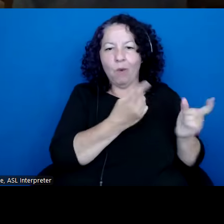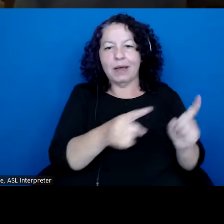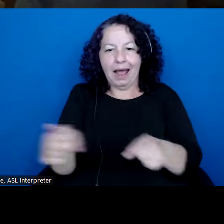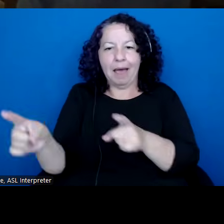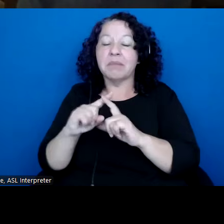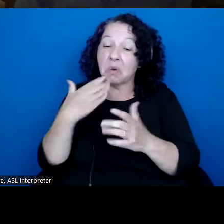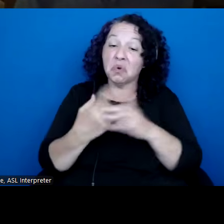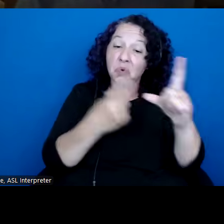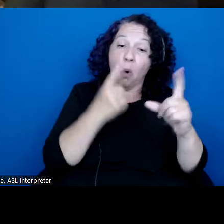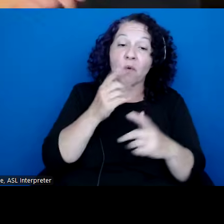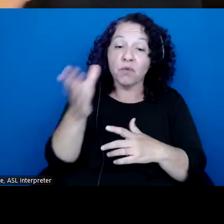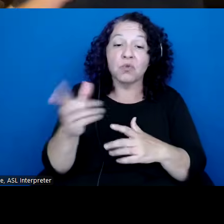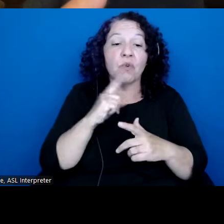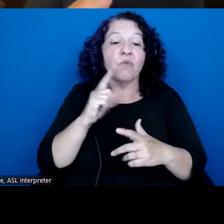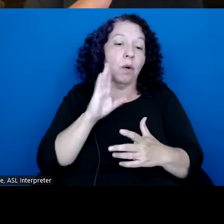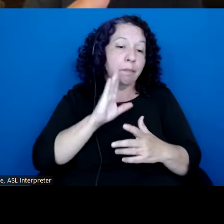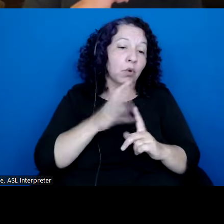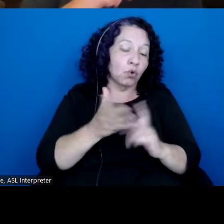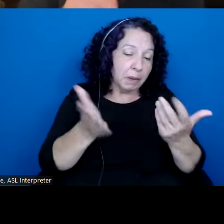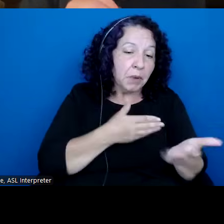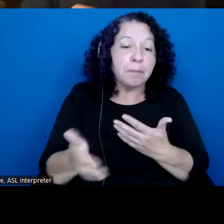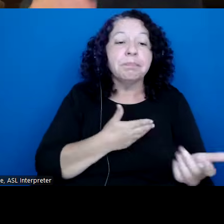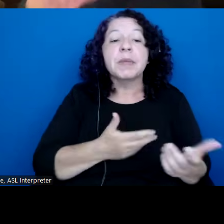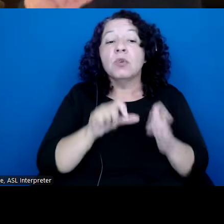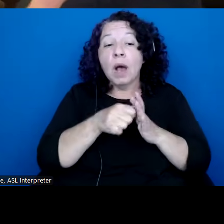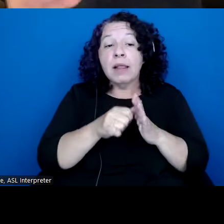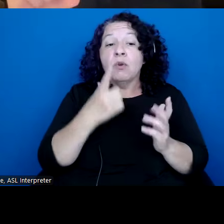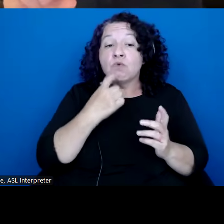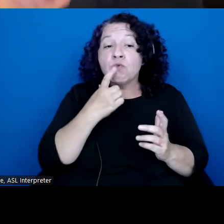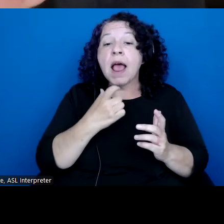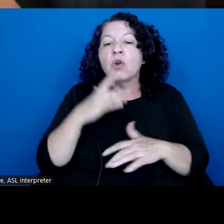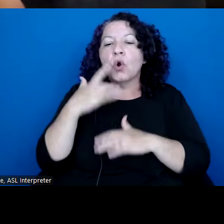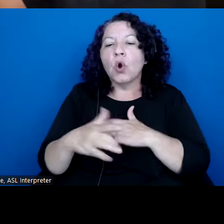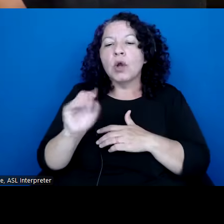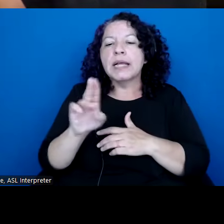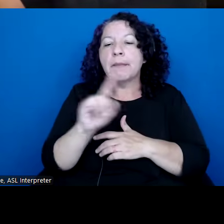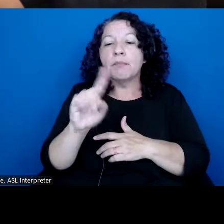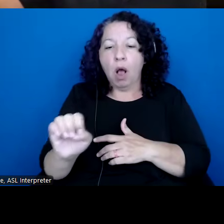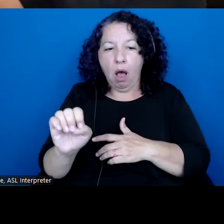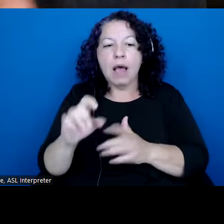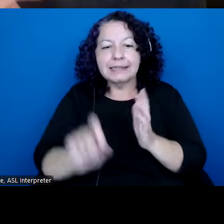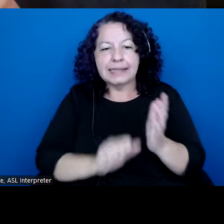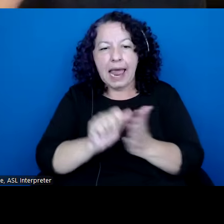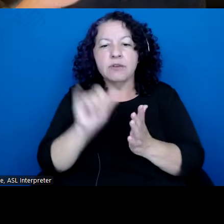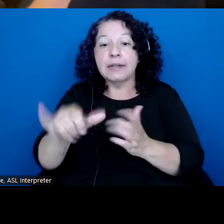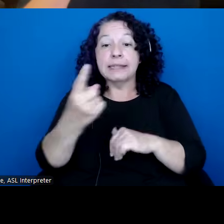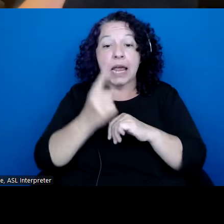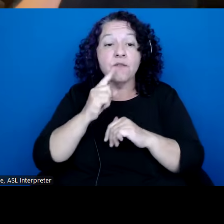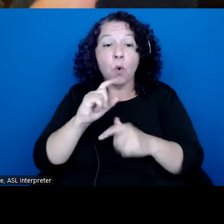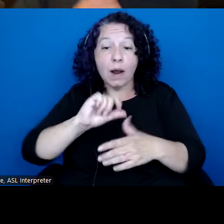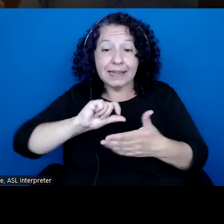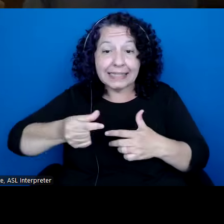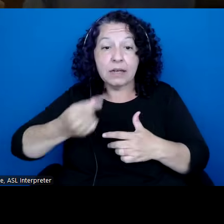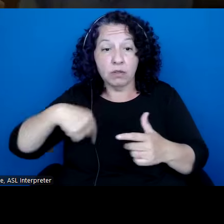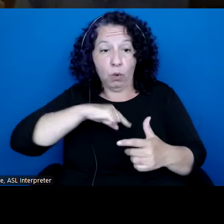future. What I've highlighted there in red is the early Bronze Age, and that is because that's the date of this seal that we're focusing on here. And it